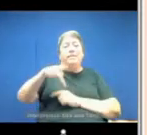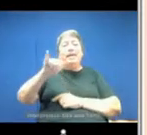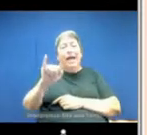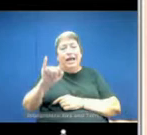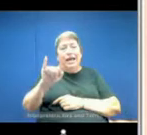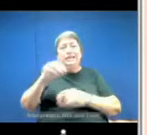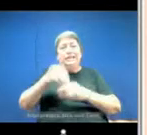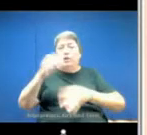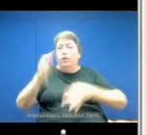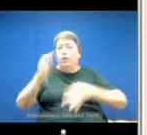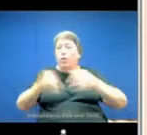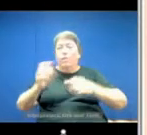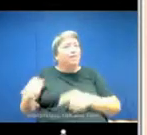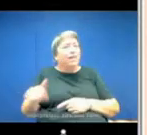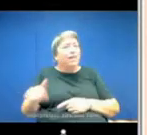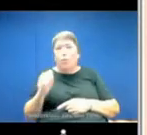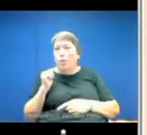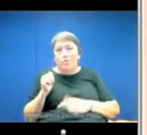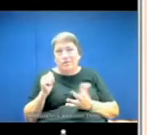scenario.